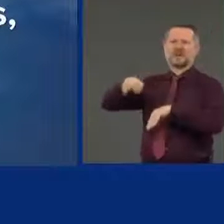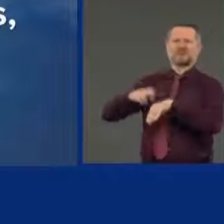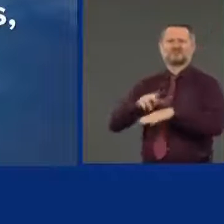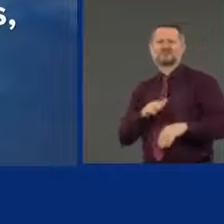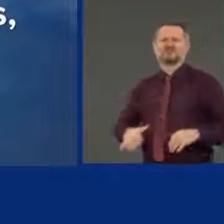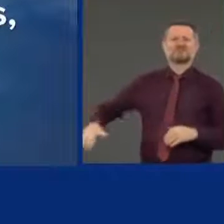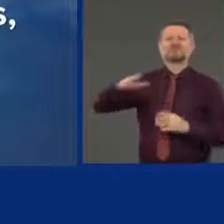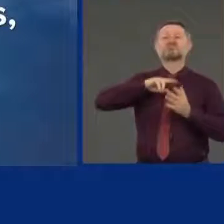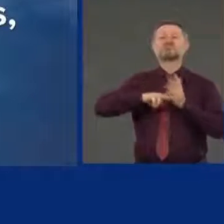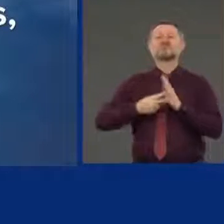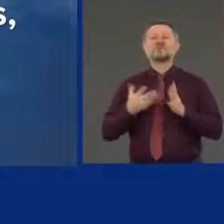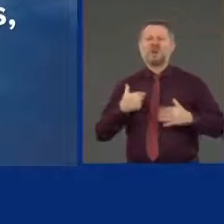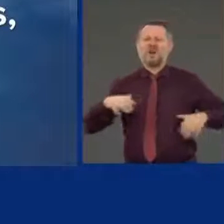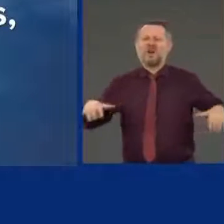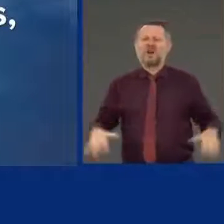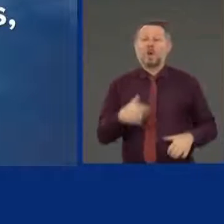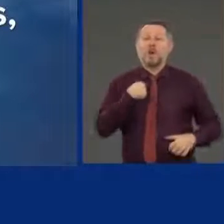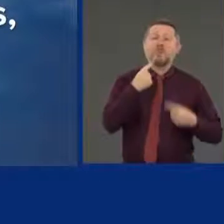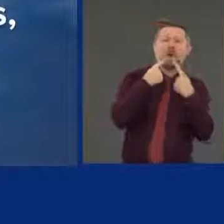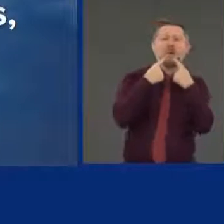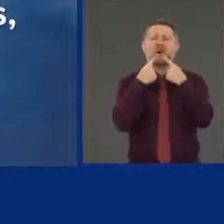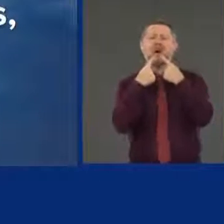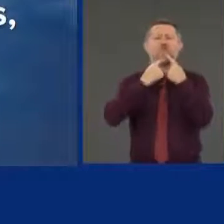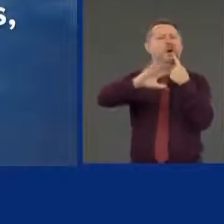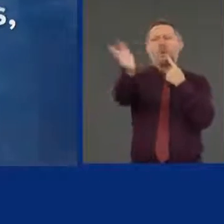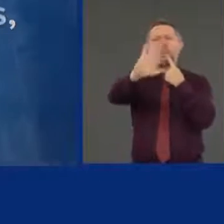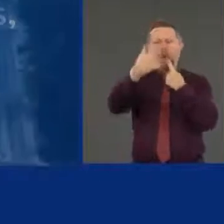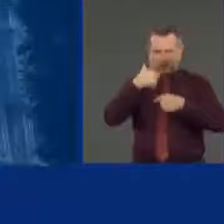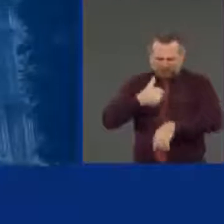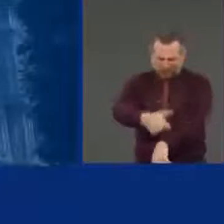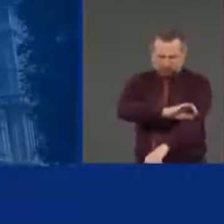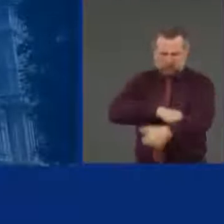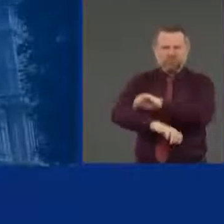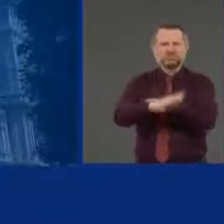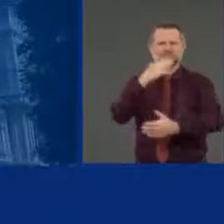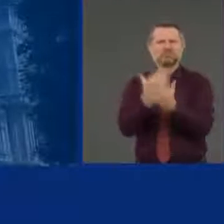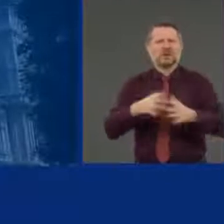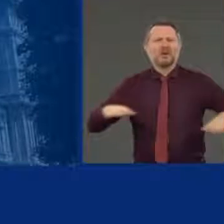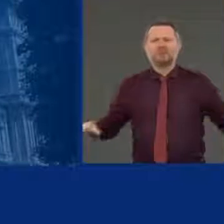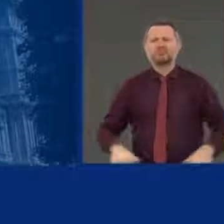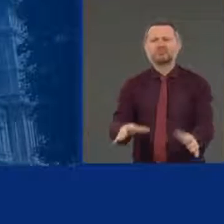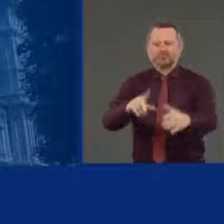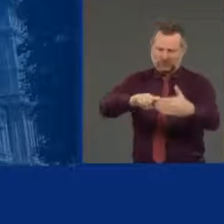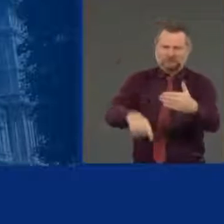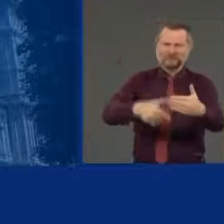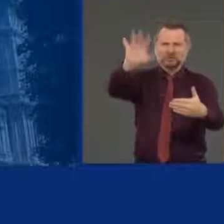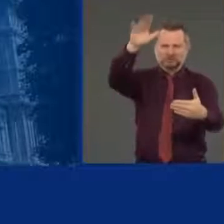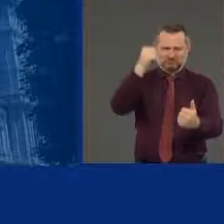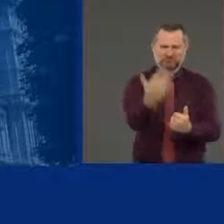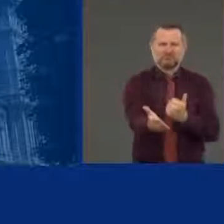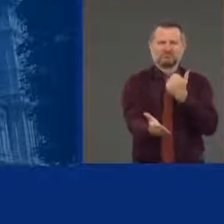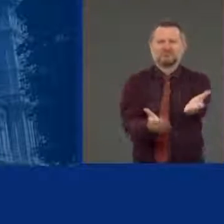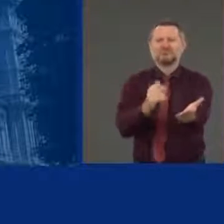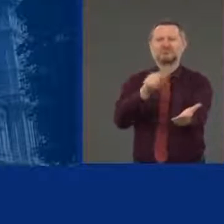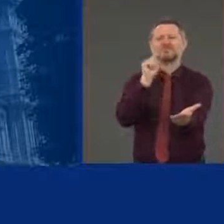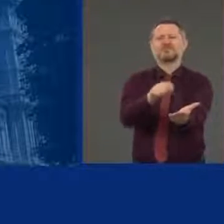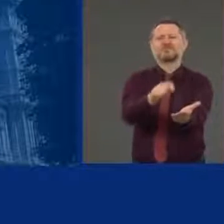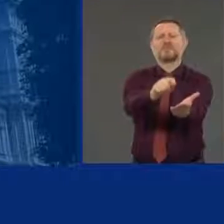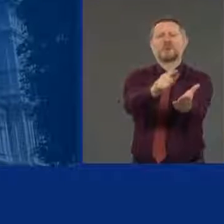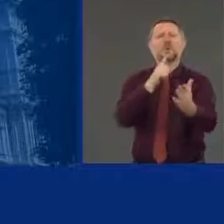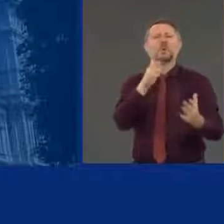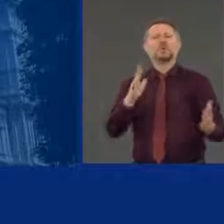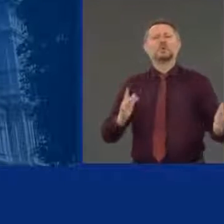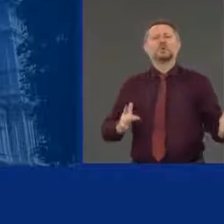right? Not just in words, not in rhetoric, but actually in results. I'm very excited about the New York